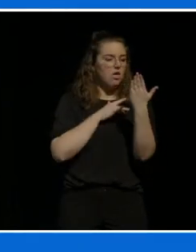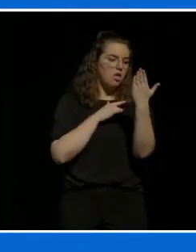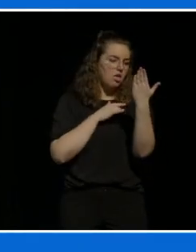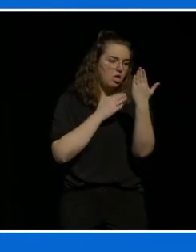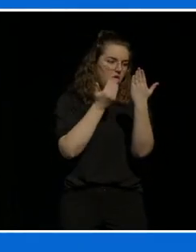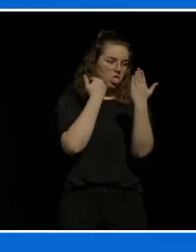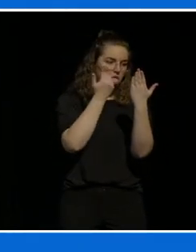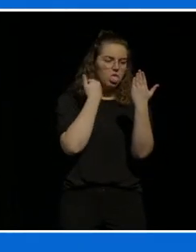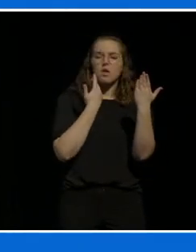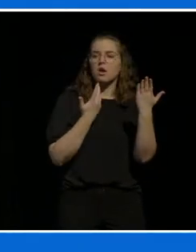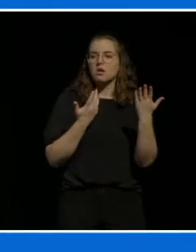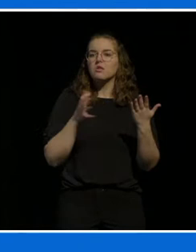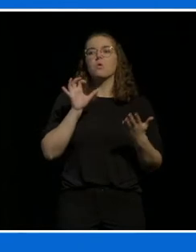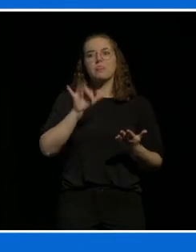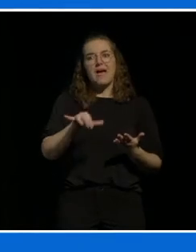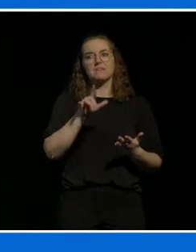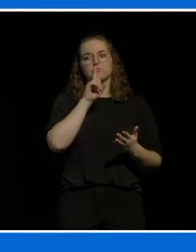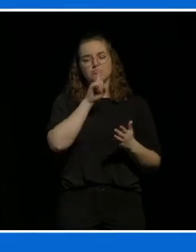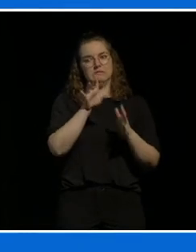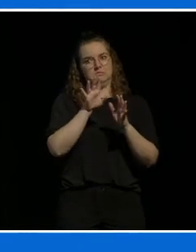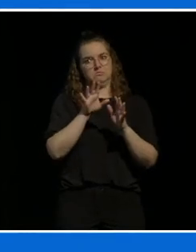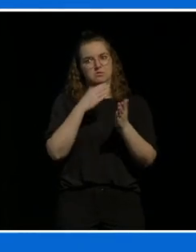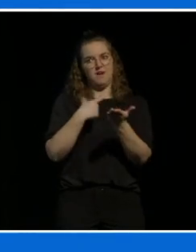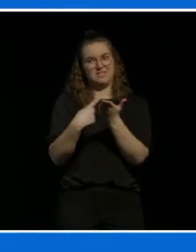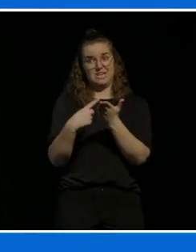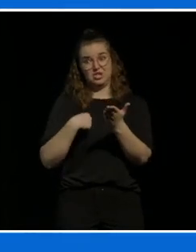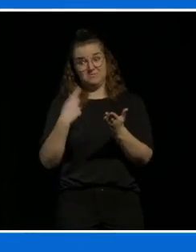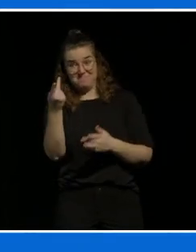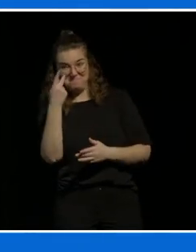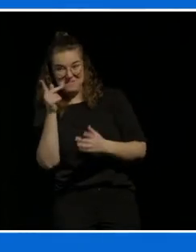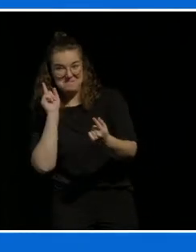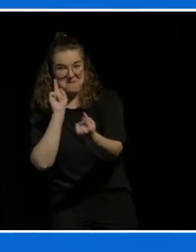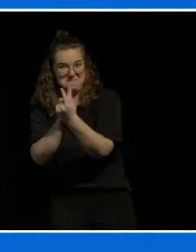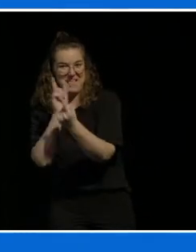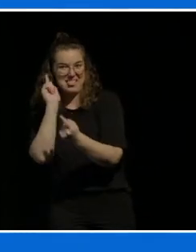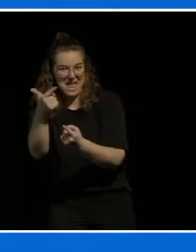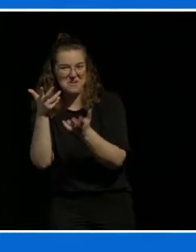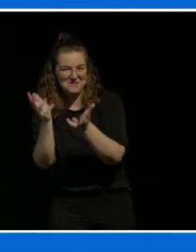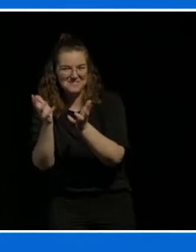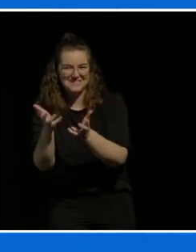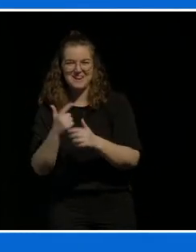the conversation that I think we need to have. So we should talk later and would love to support in any way.